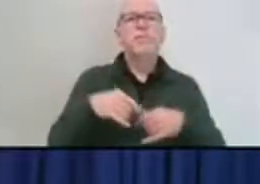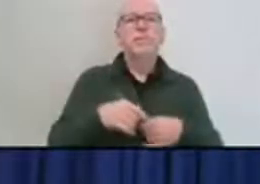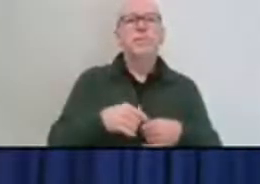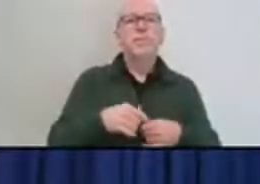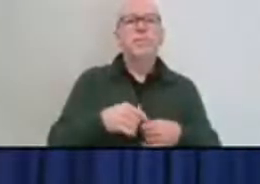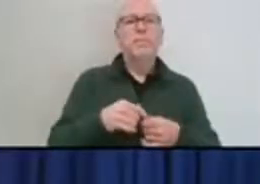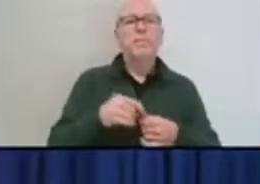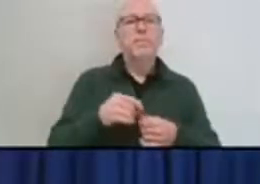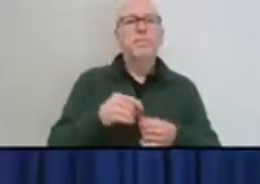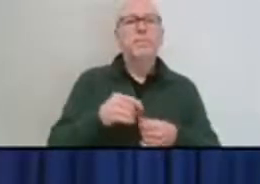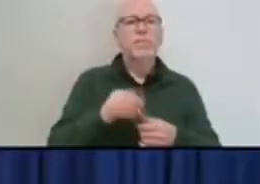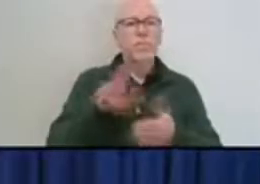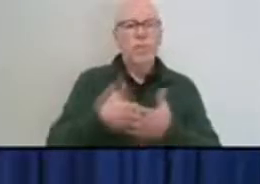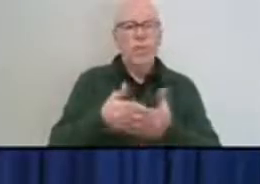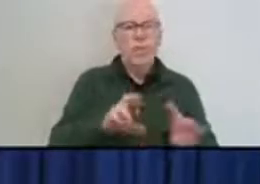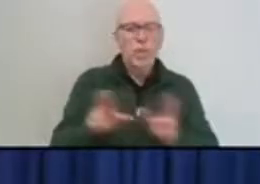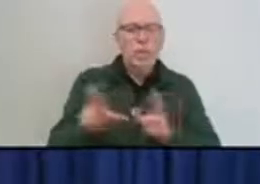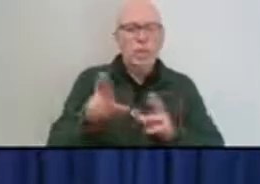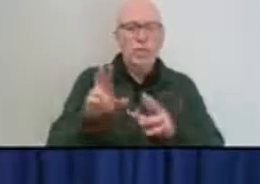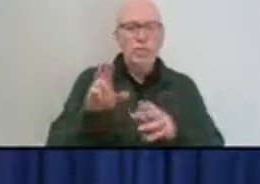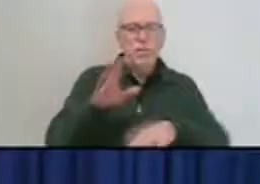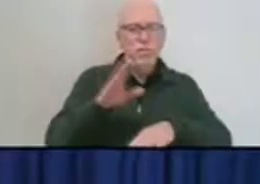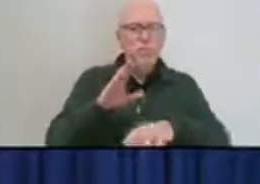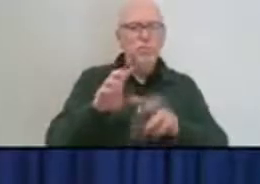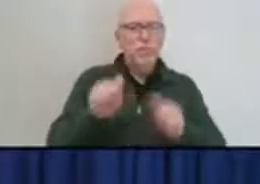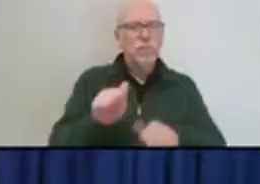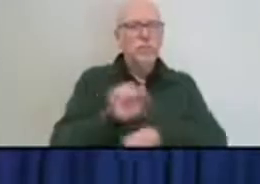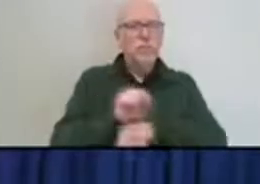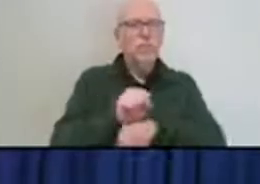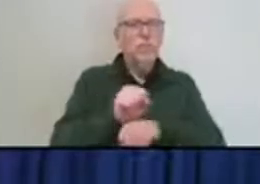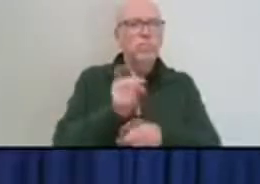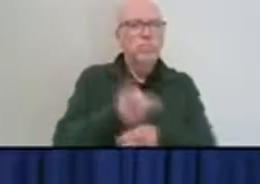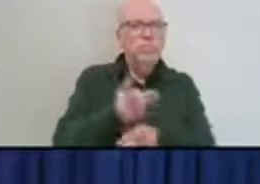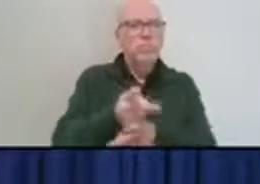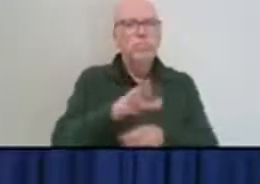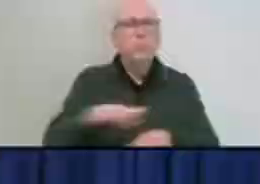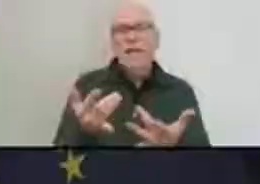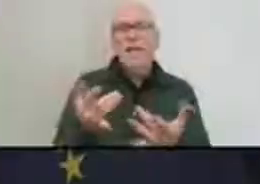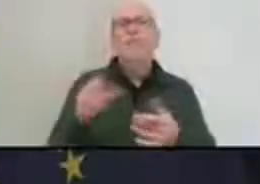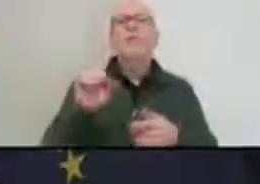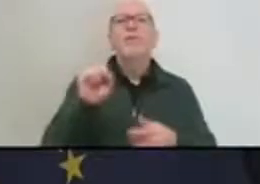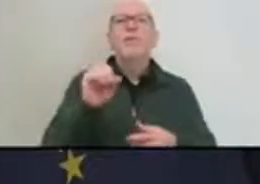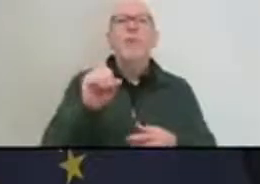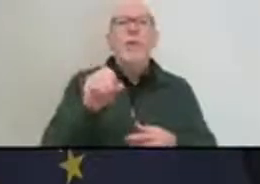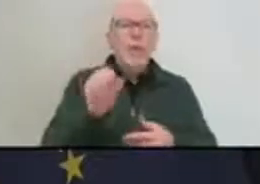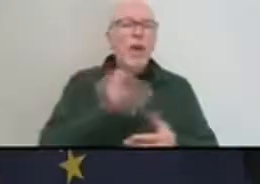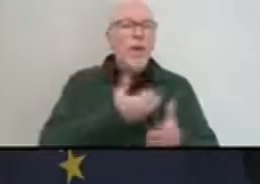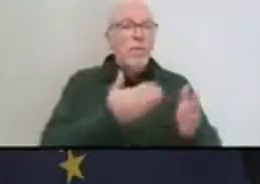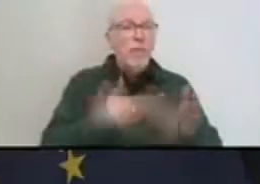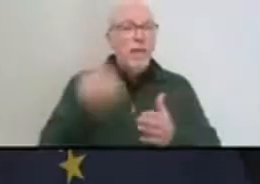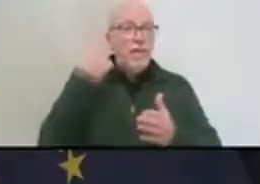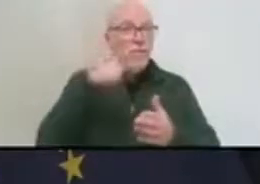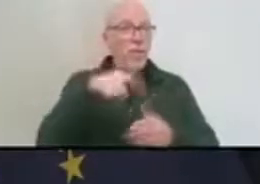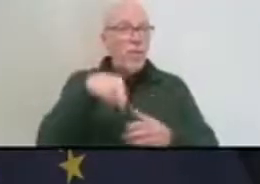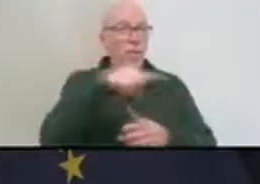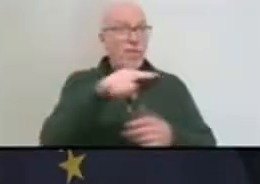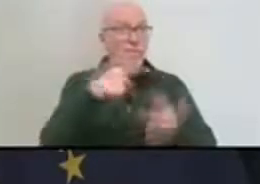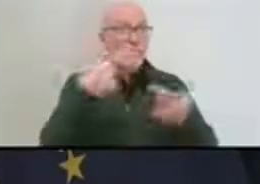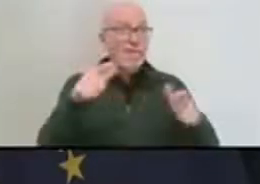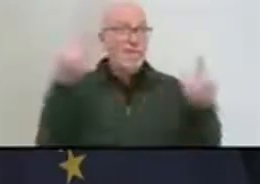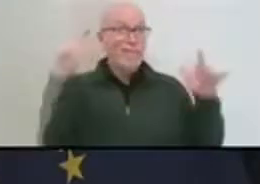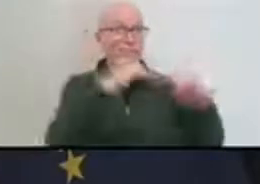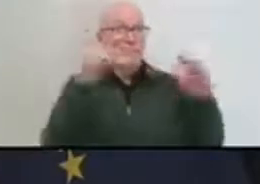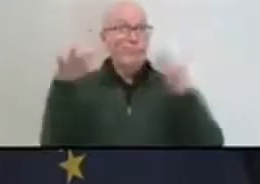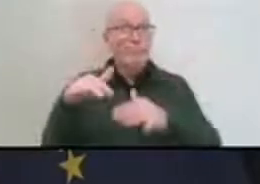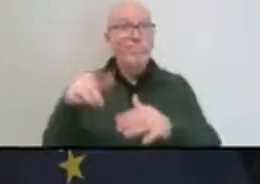told not to expect additional Johnson & Johnson vaccine for the next couple of weeks. However, she says the state has enough to continue their mission